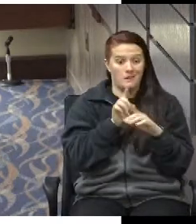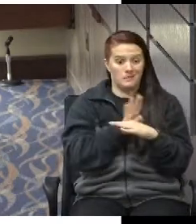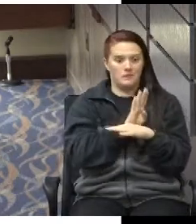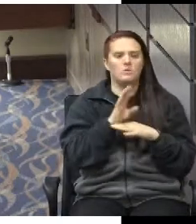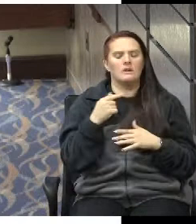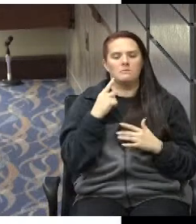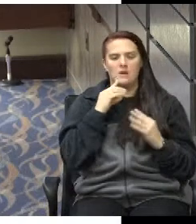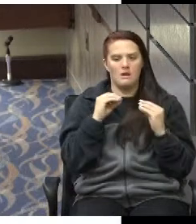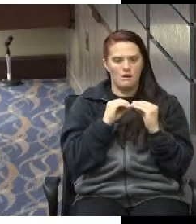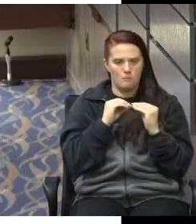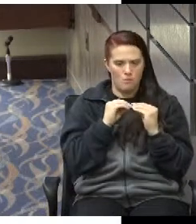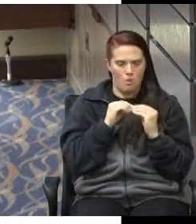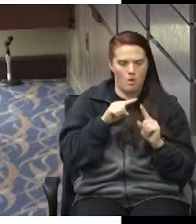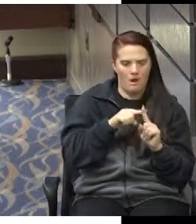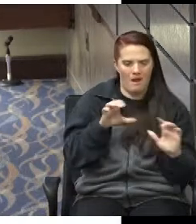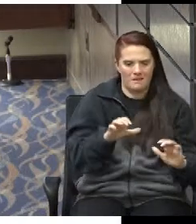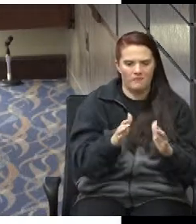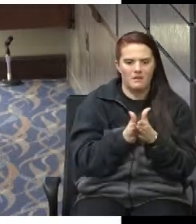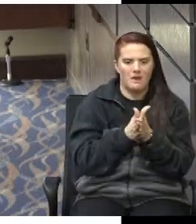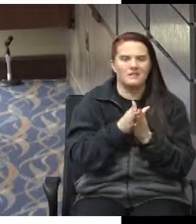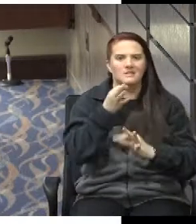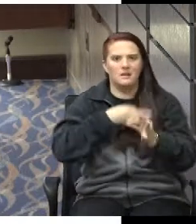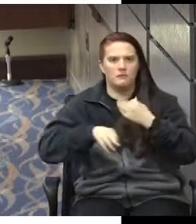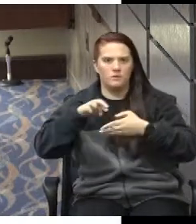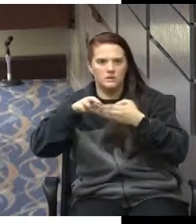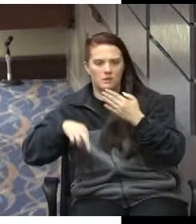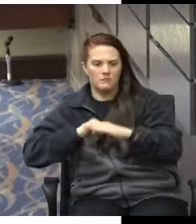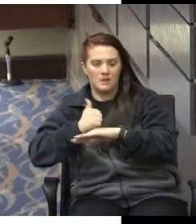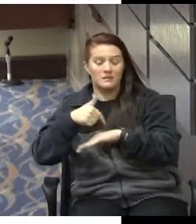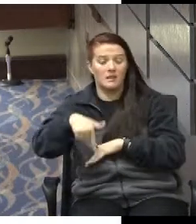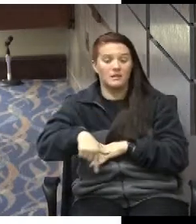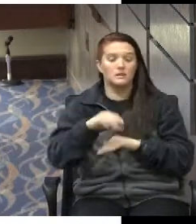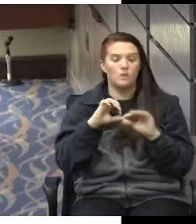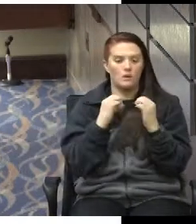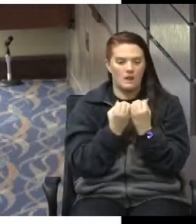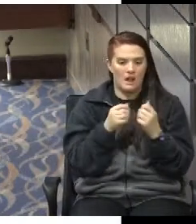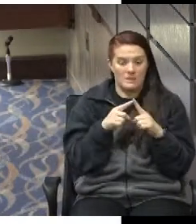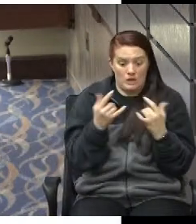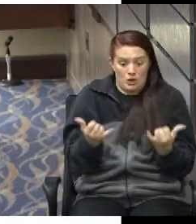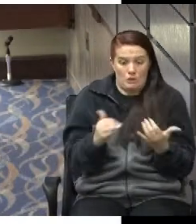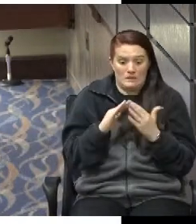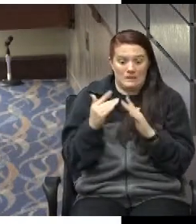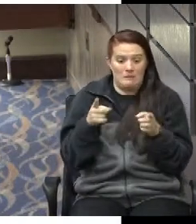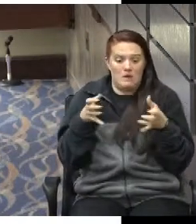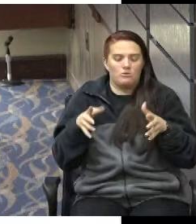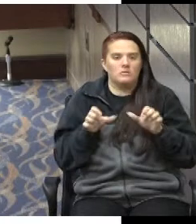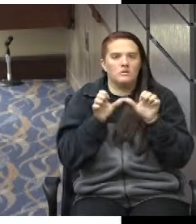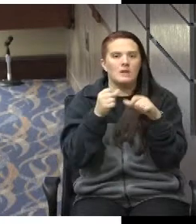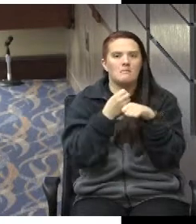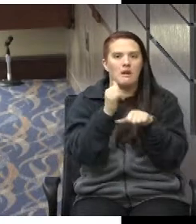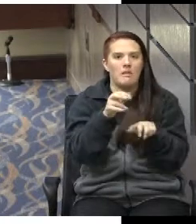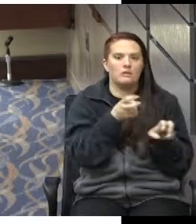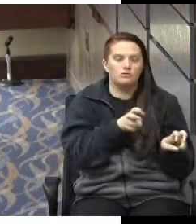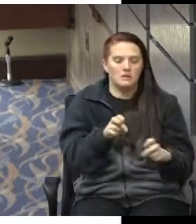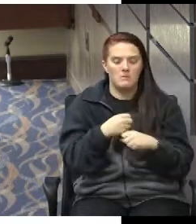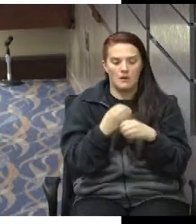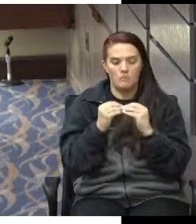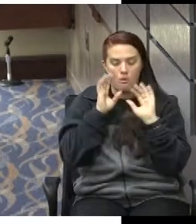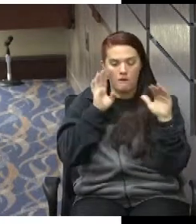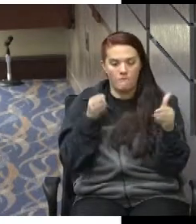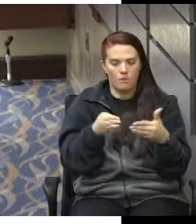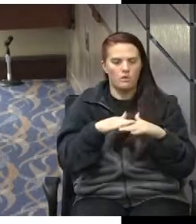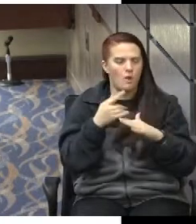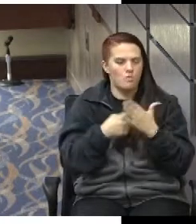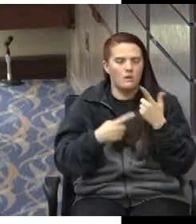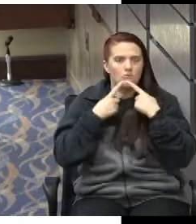been more activity-based as opposed to results-based. This organization, under the current city manager, has continually made that transition to make it more focused on what